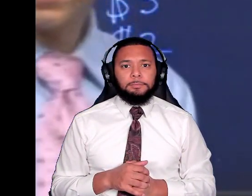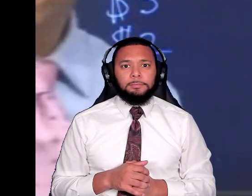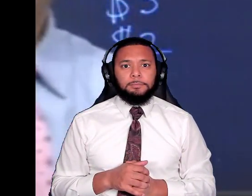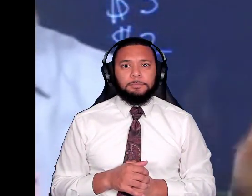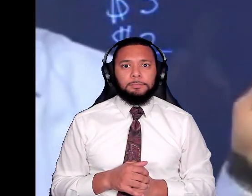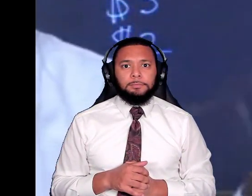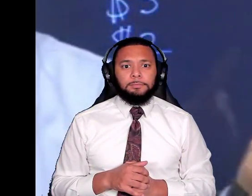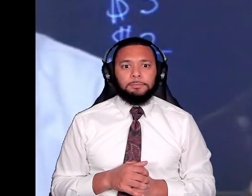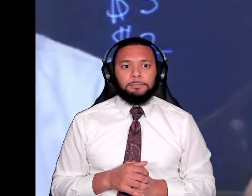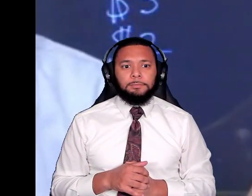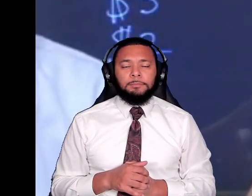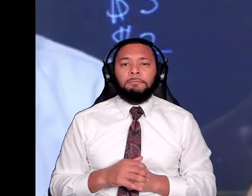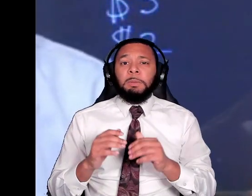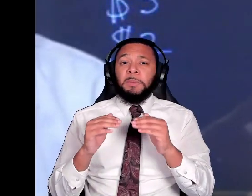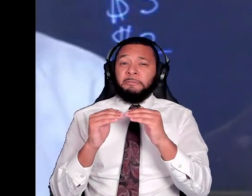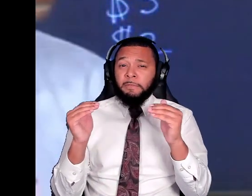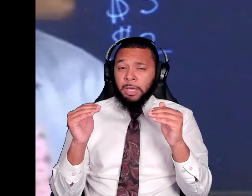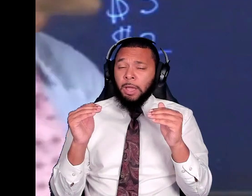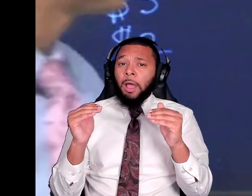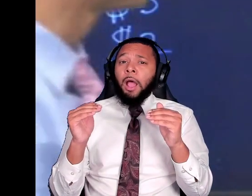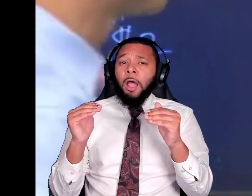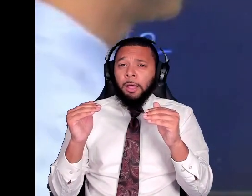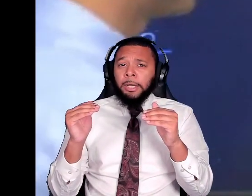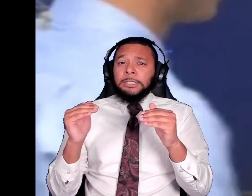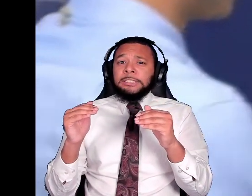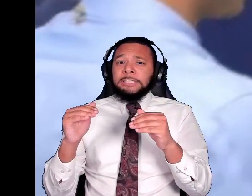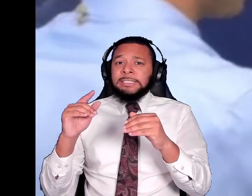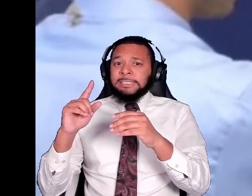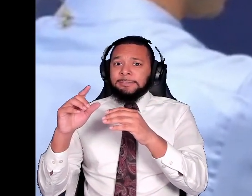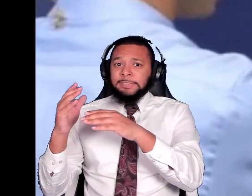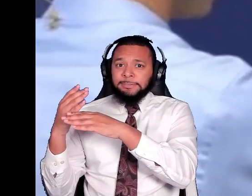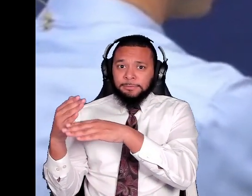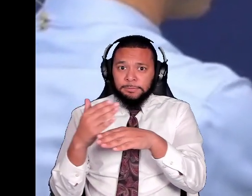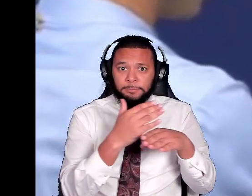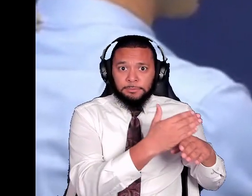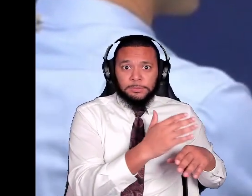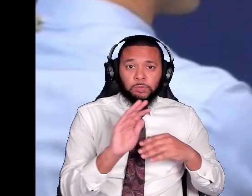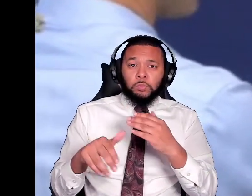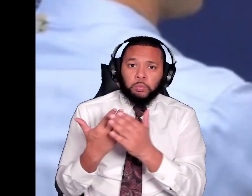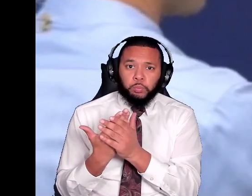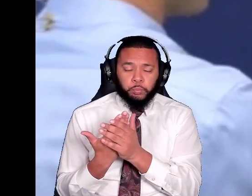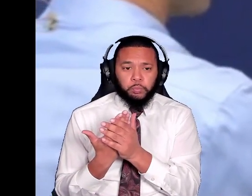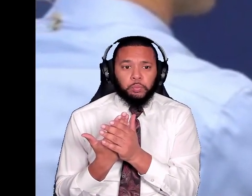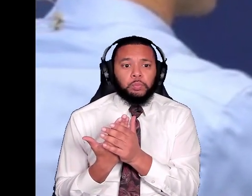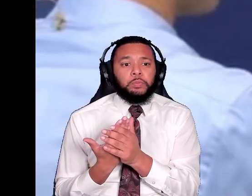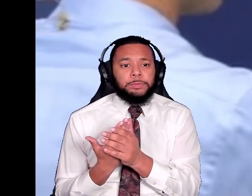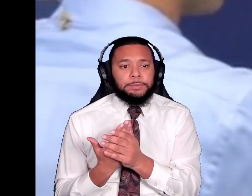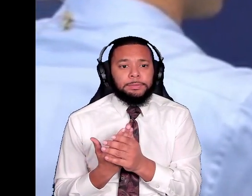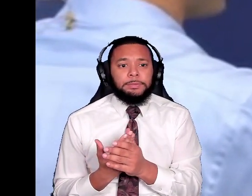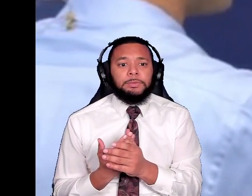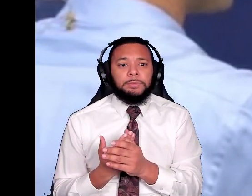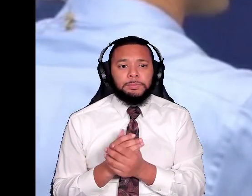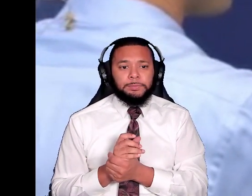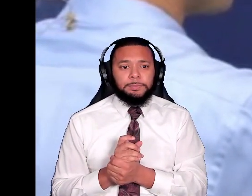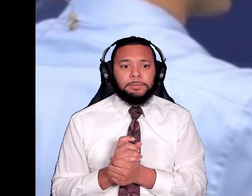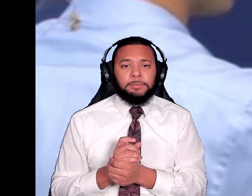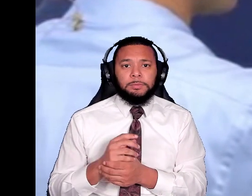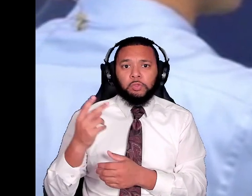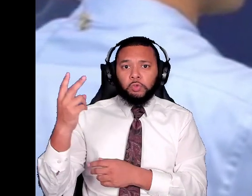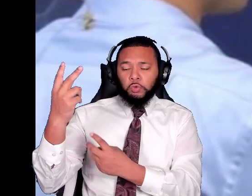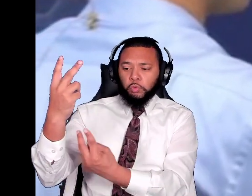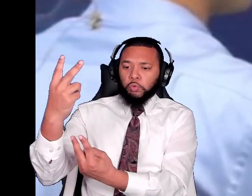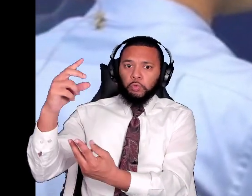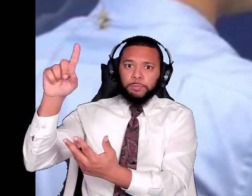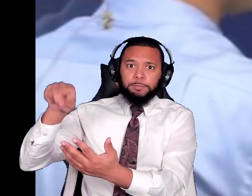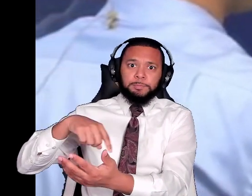We have to be fair and make sure we divide everything by 2. Now the 2 cancels out, and we're left with y is greater